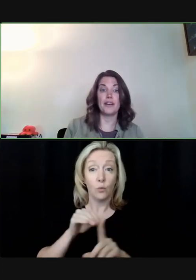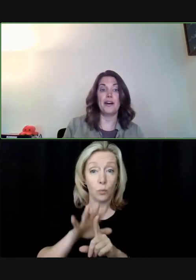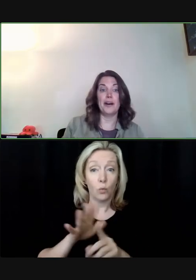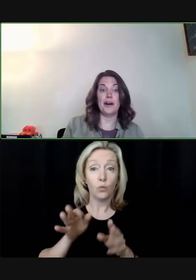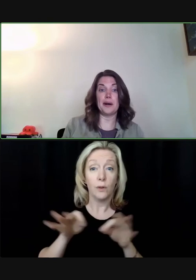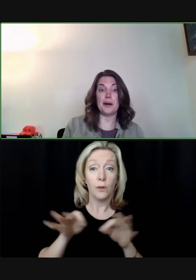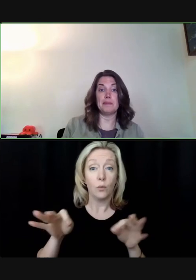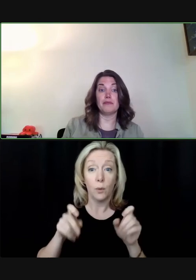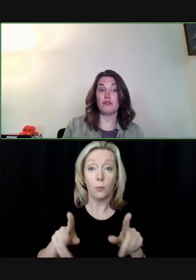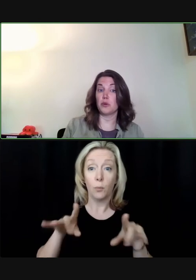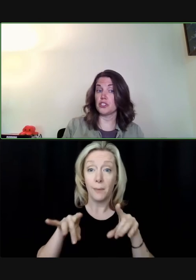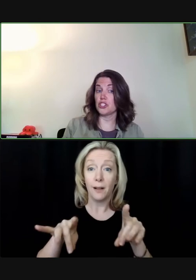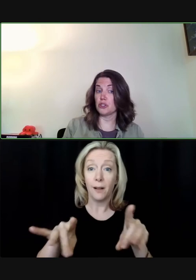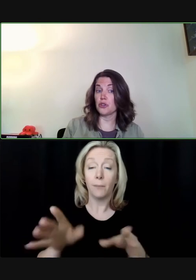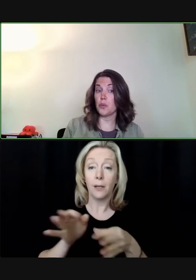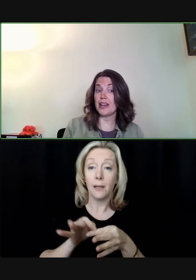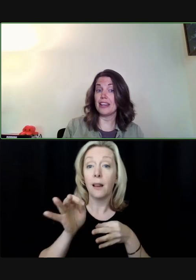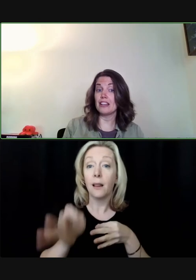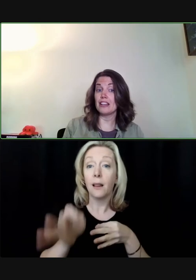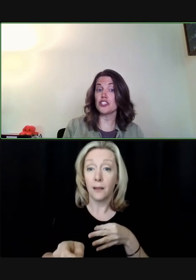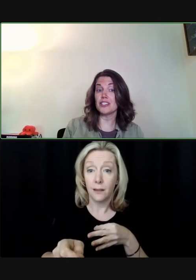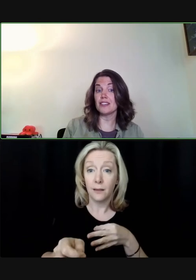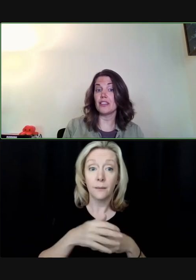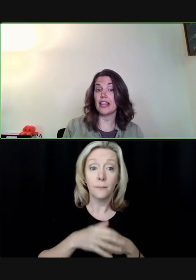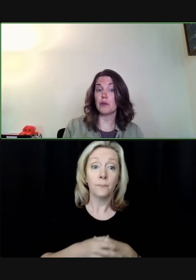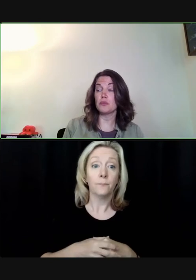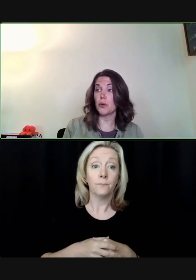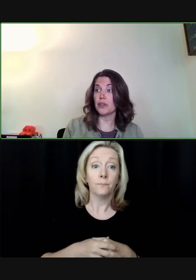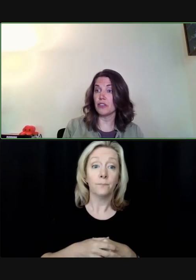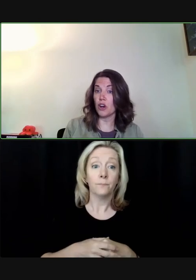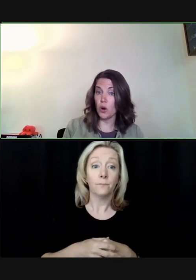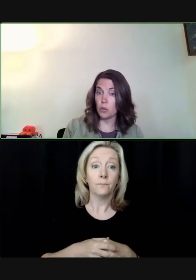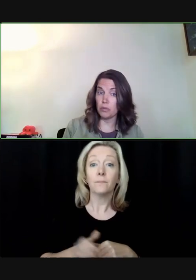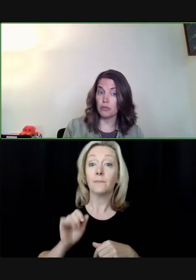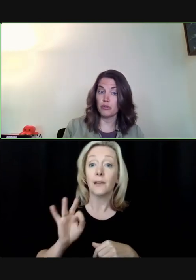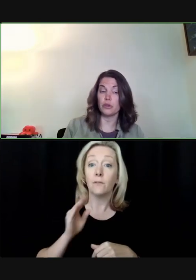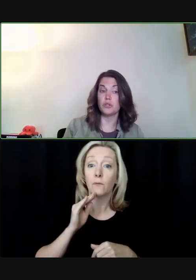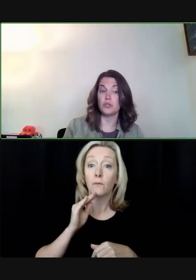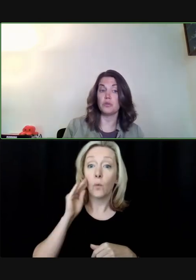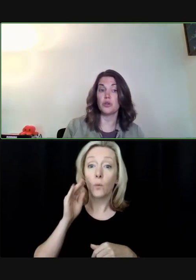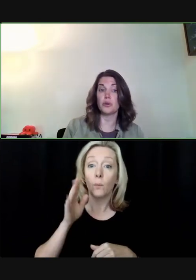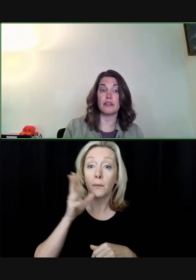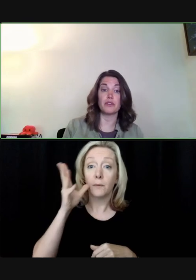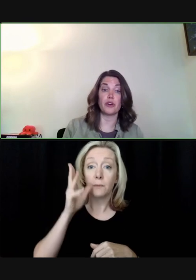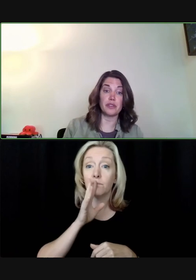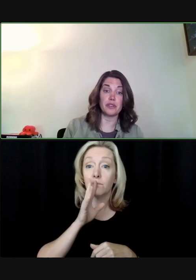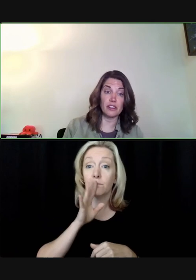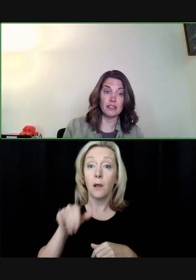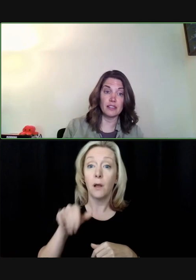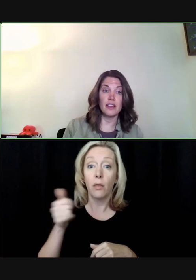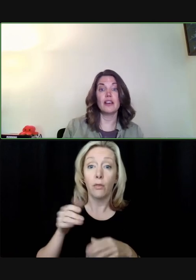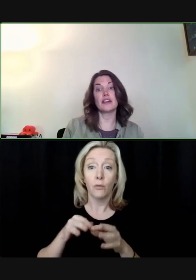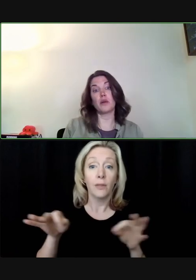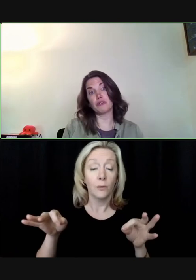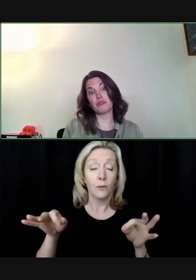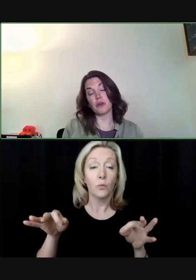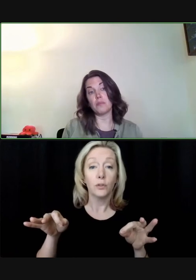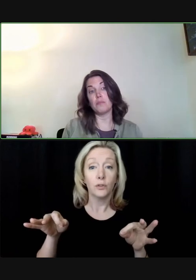delayed. For children when English is not the language spoken in the home, for those students who are deaf and hard of